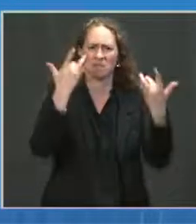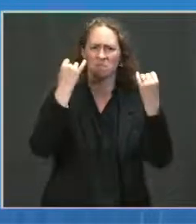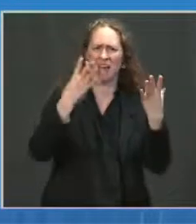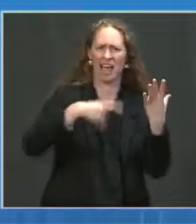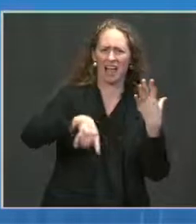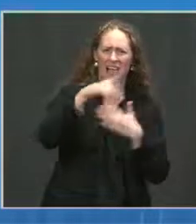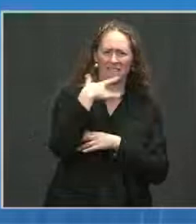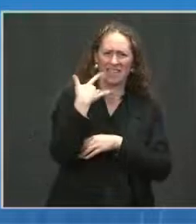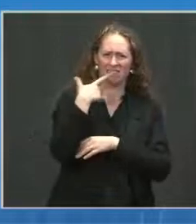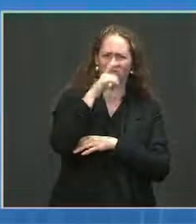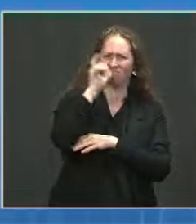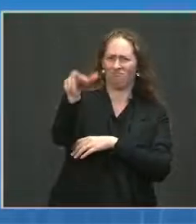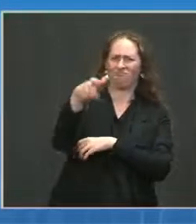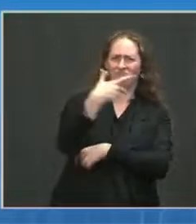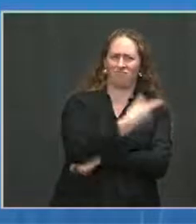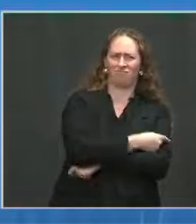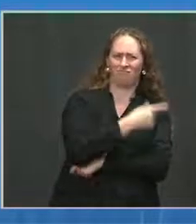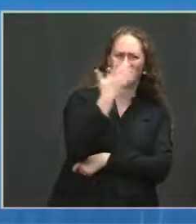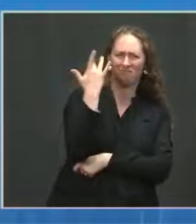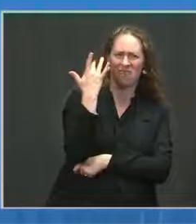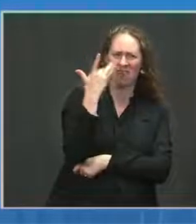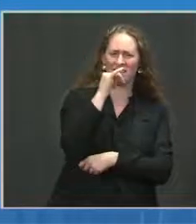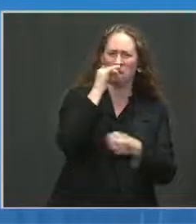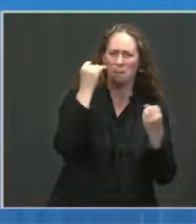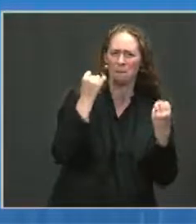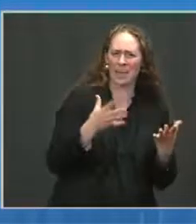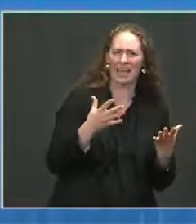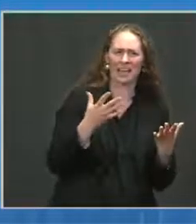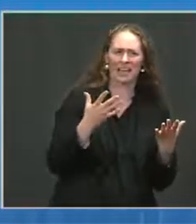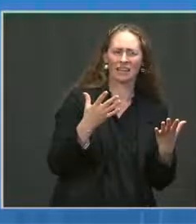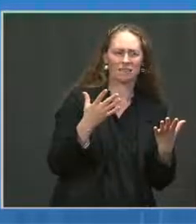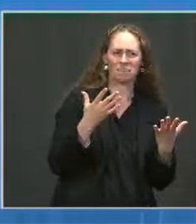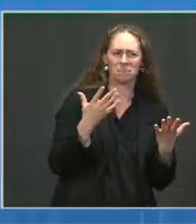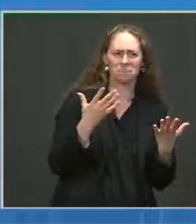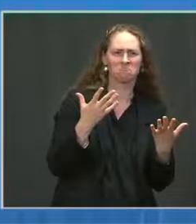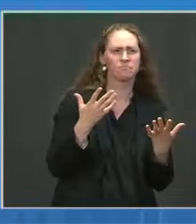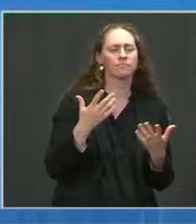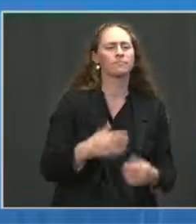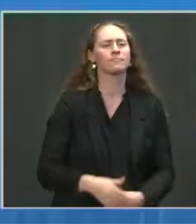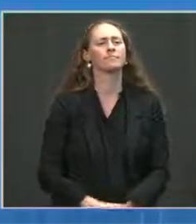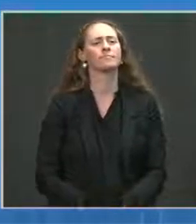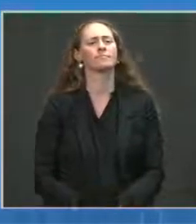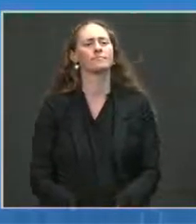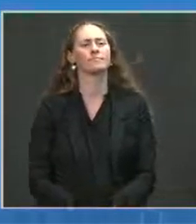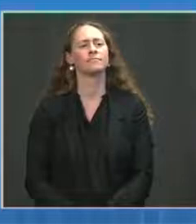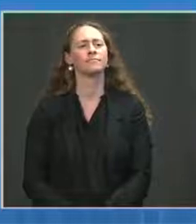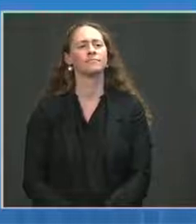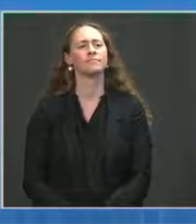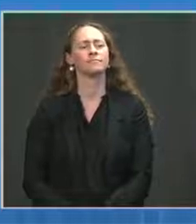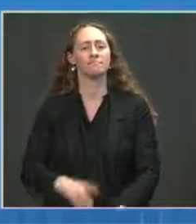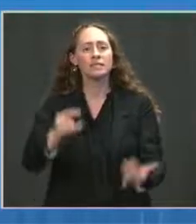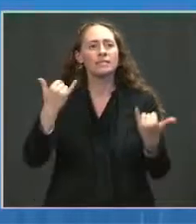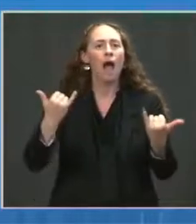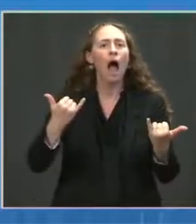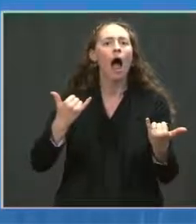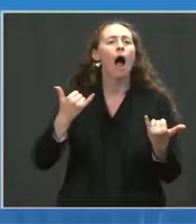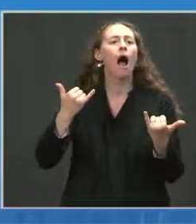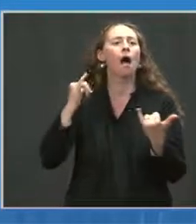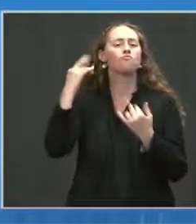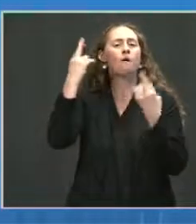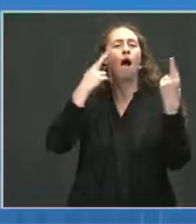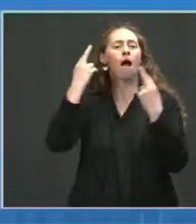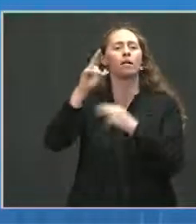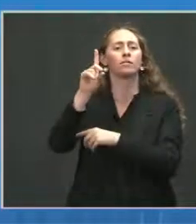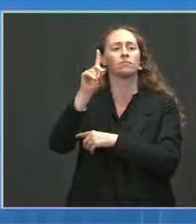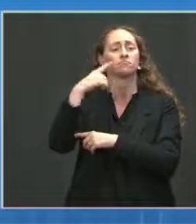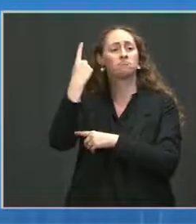of people infected with Delta who had previous COVID infections and whether that offered them any protection? Okay, Dr. Walensky first, and then